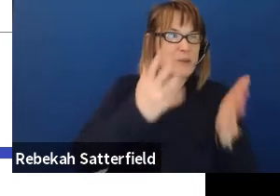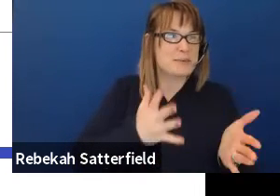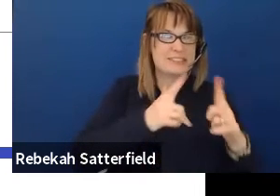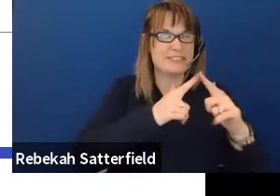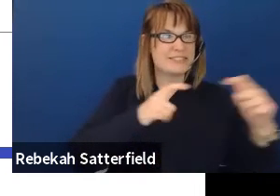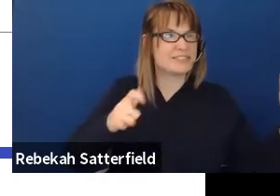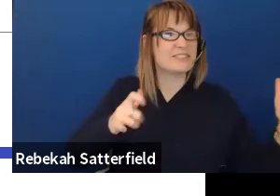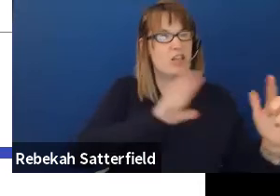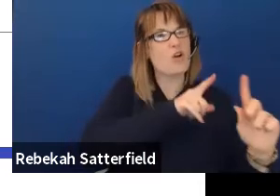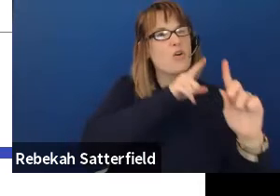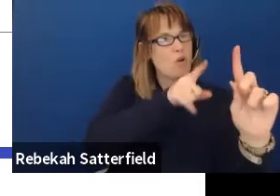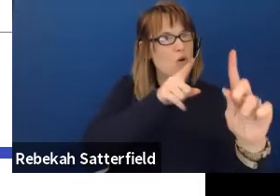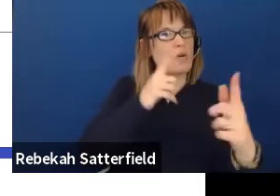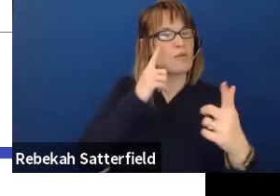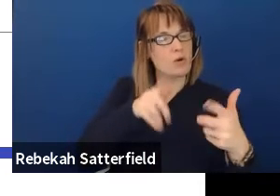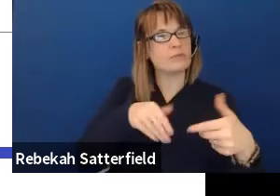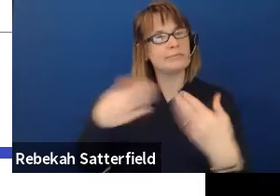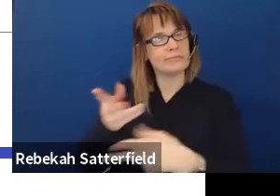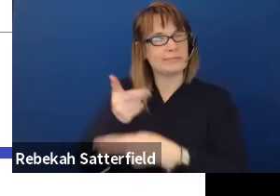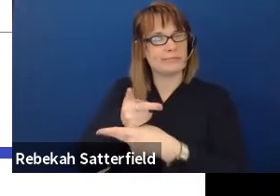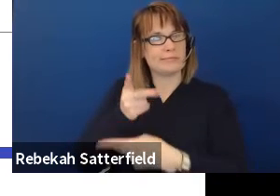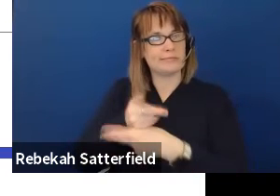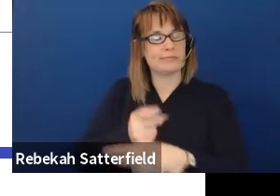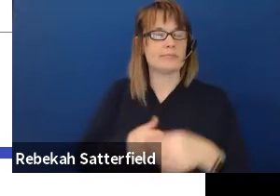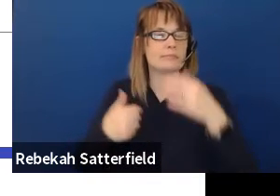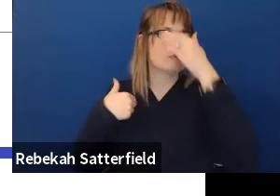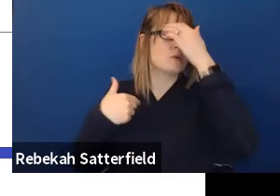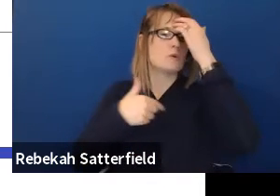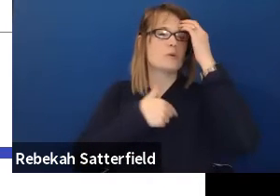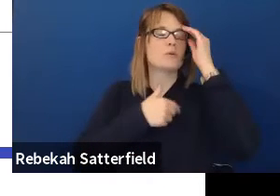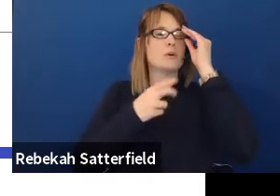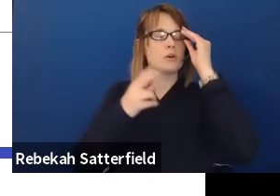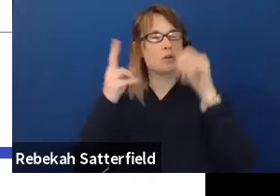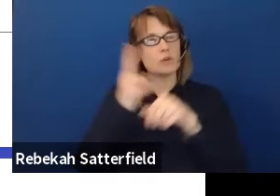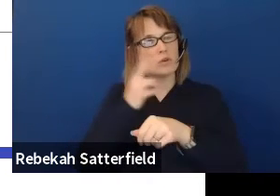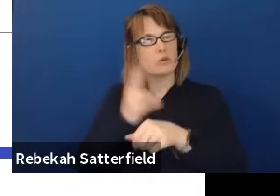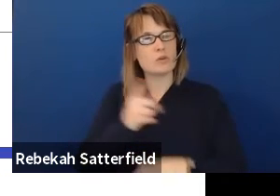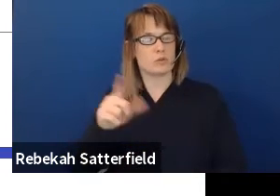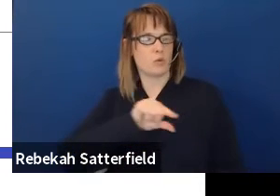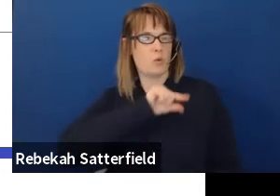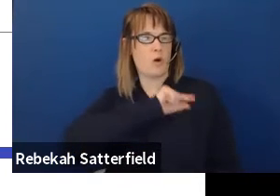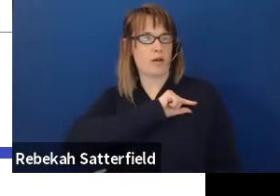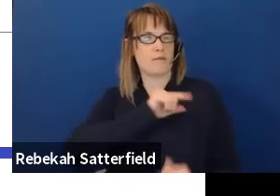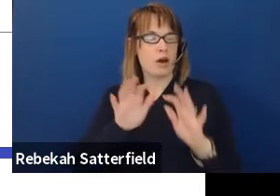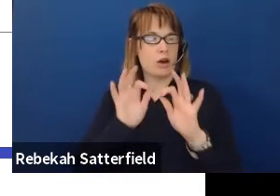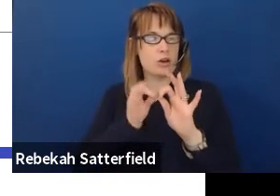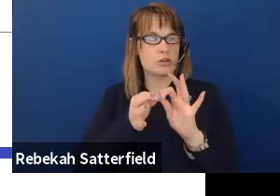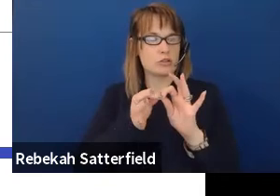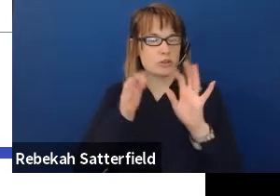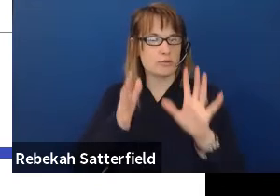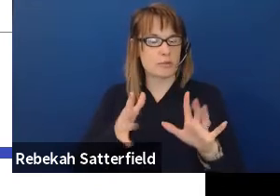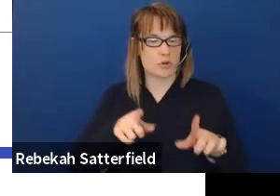etc. So using a qualified interpreter during